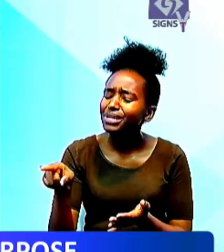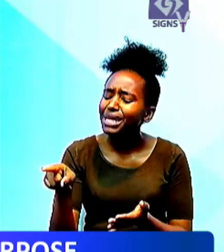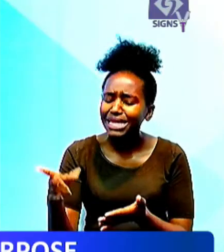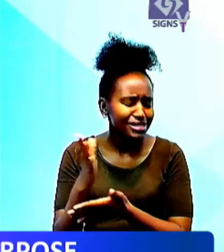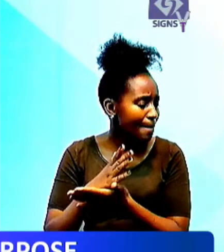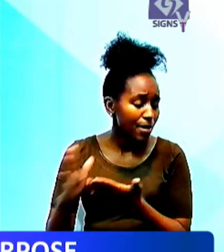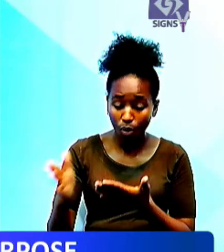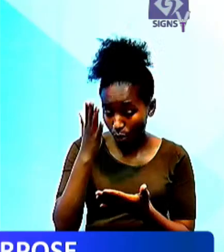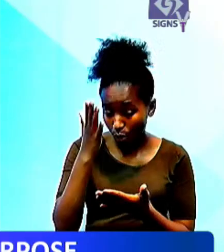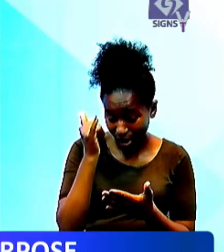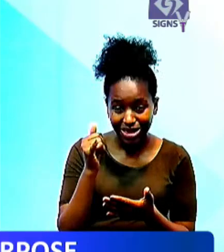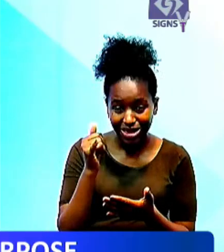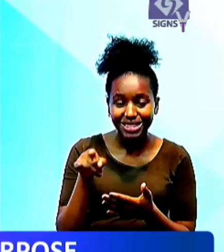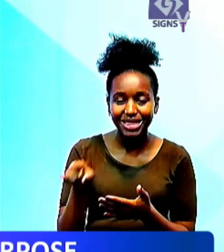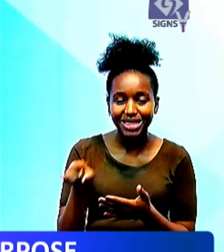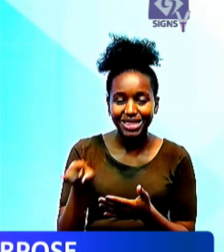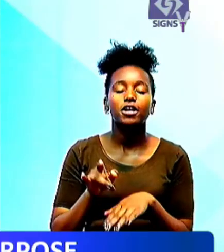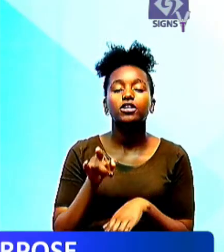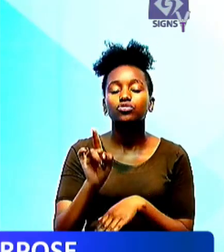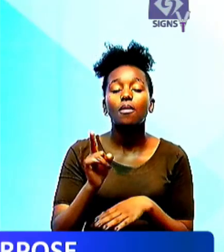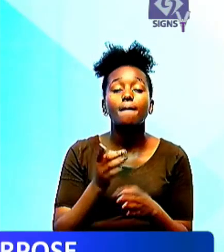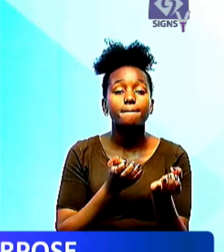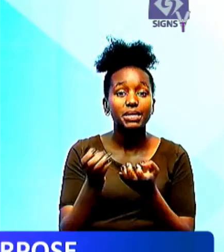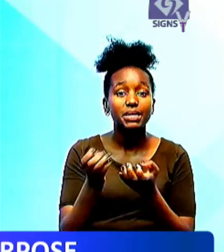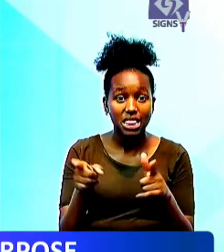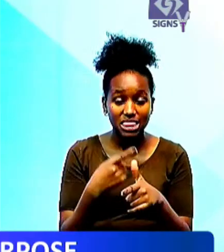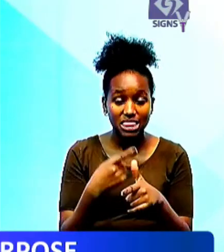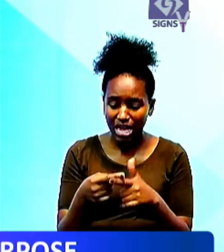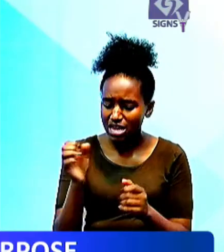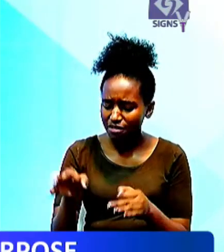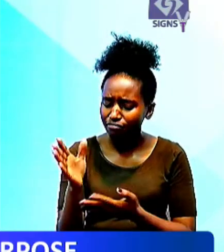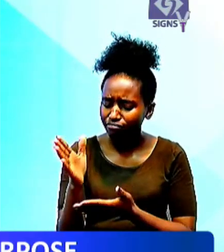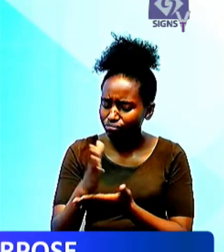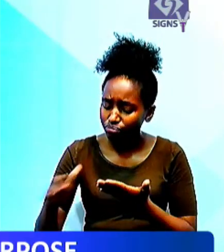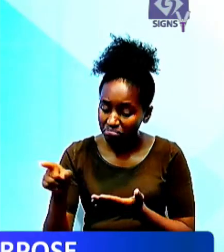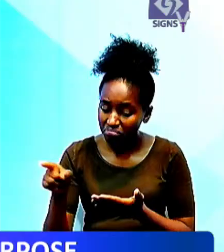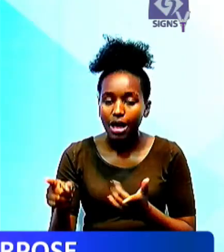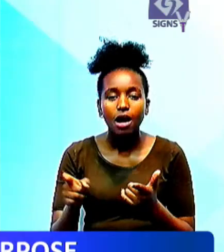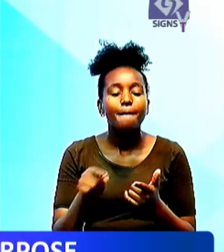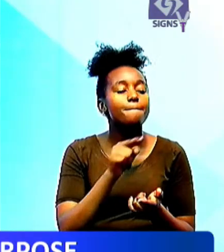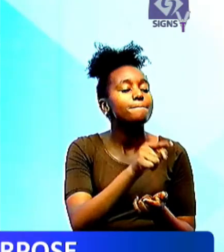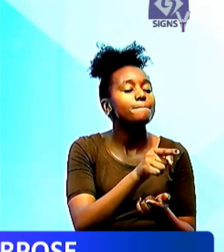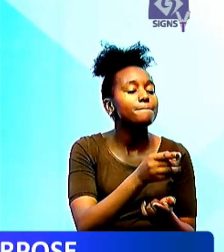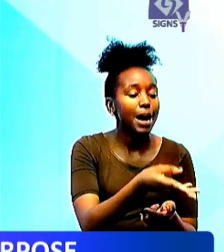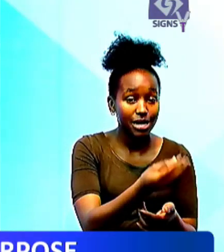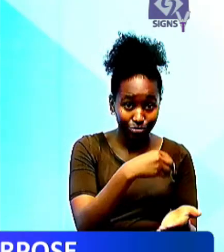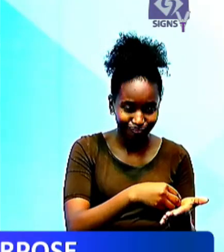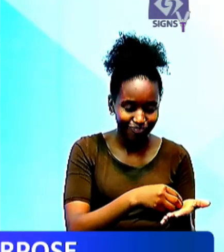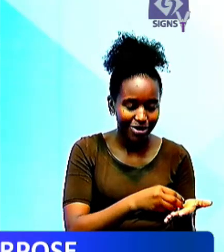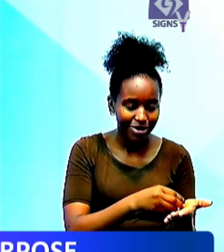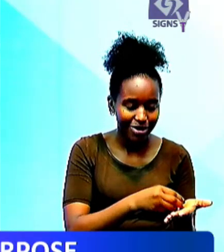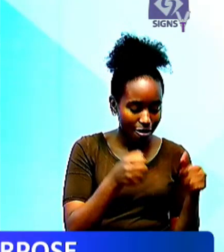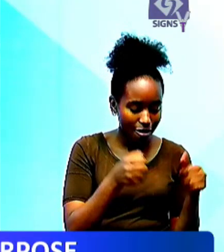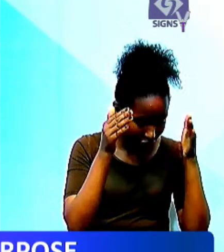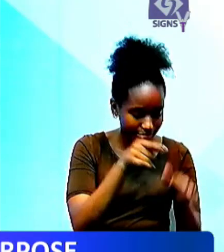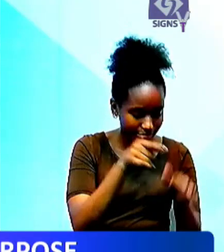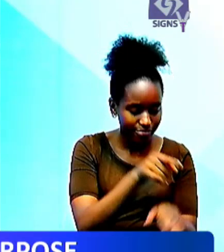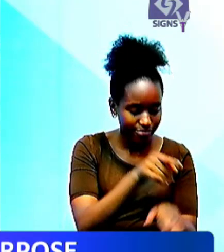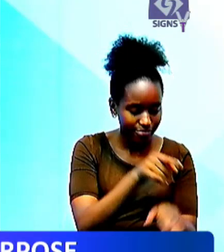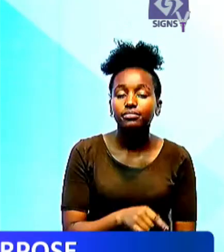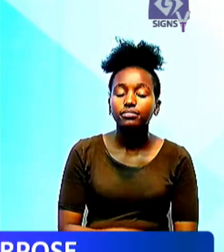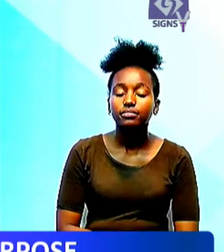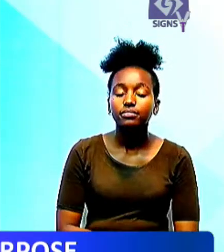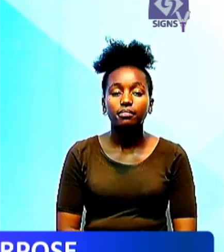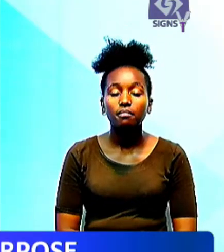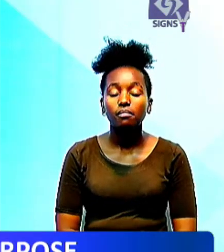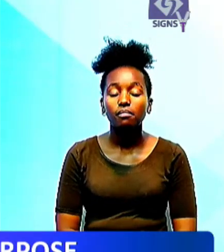have to keep on. You close that and concentrate on the main one. So there's always that monitoring. Over diversification, maybe even